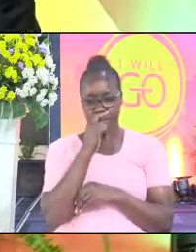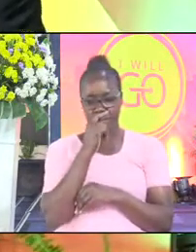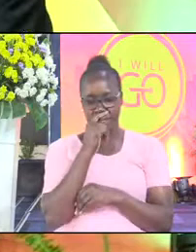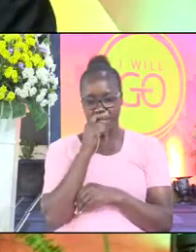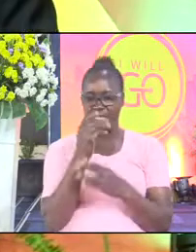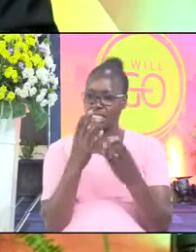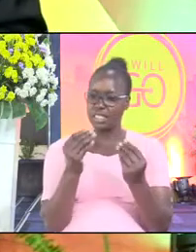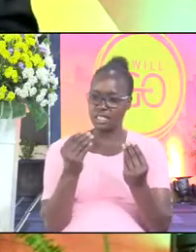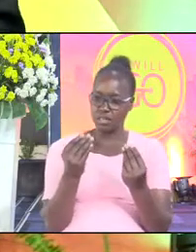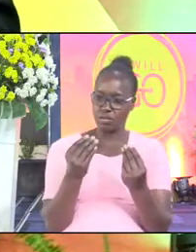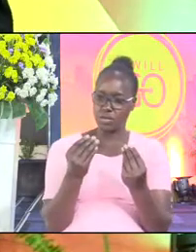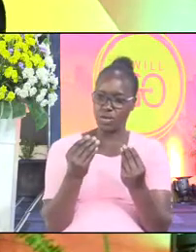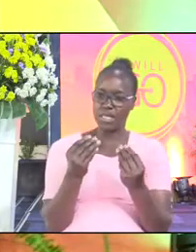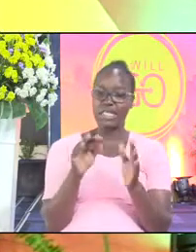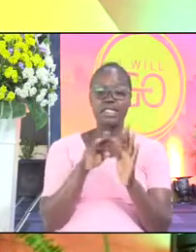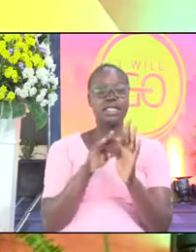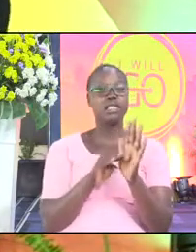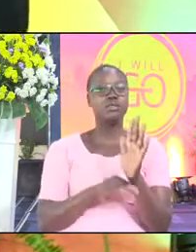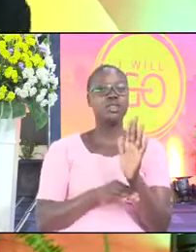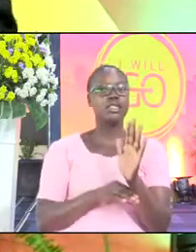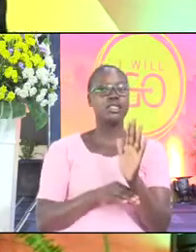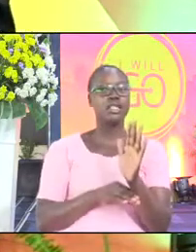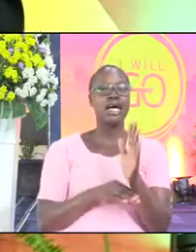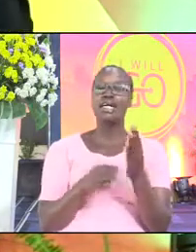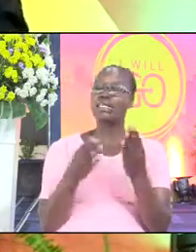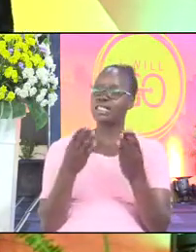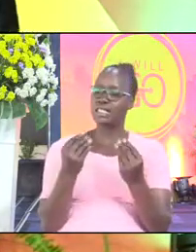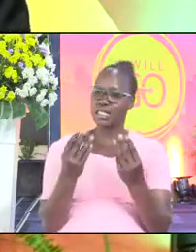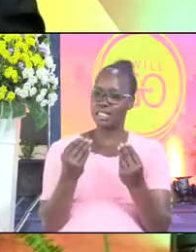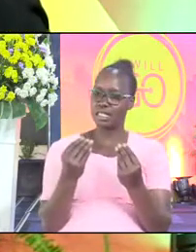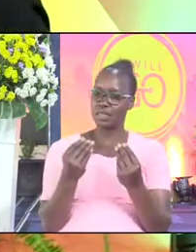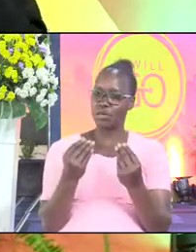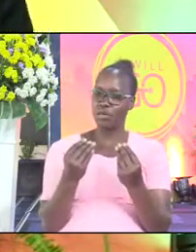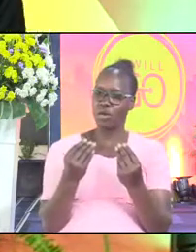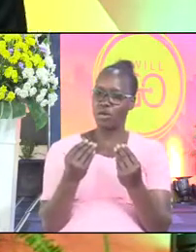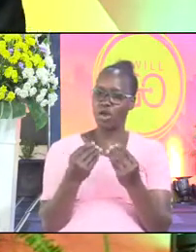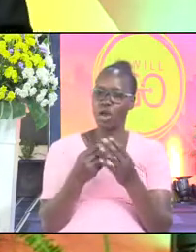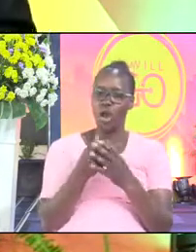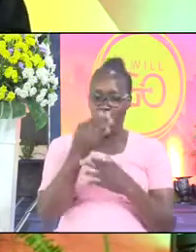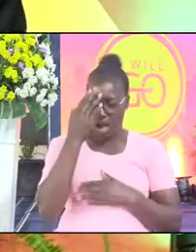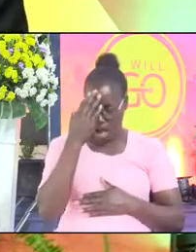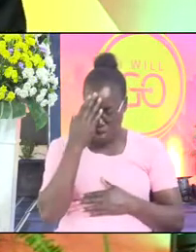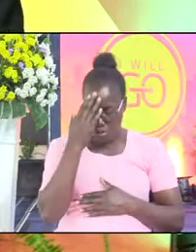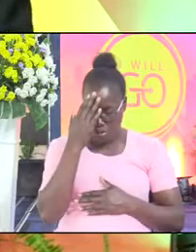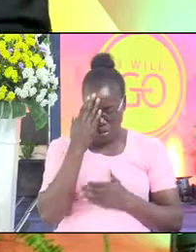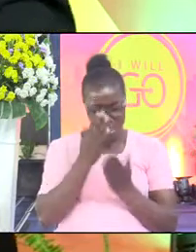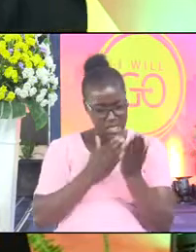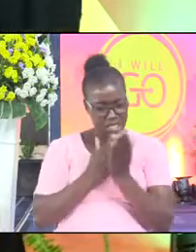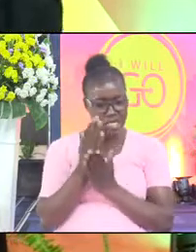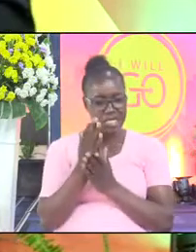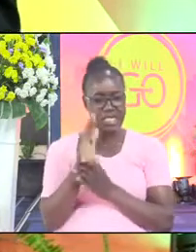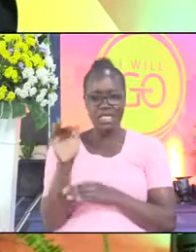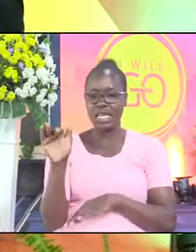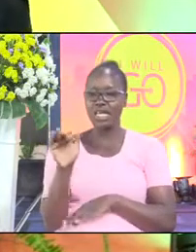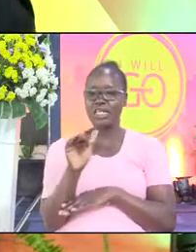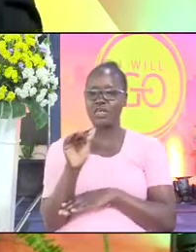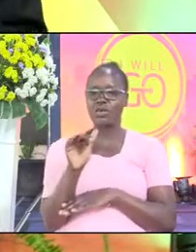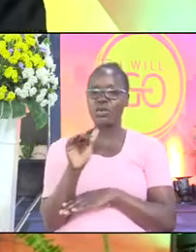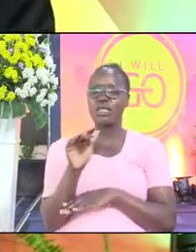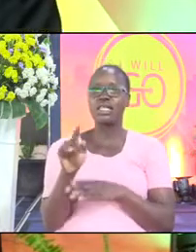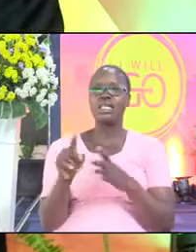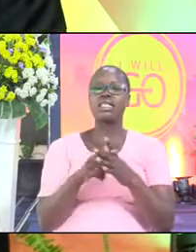that simple statement, that simple, solemn, sincere request set